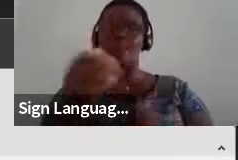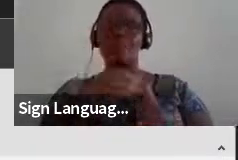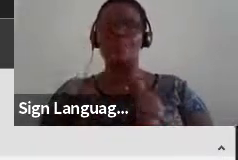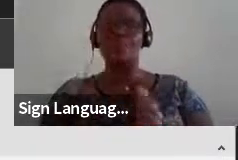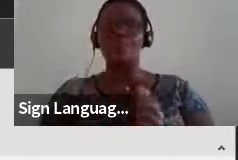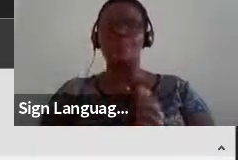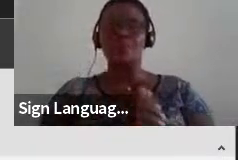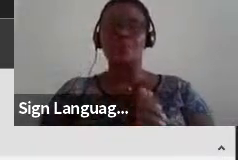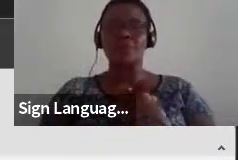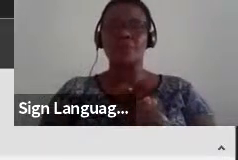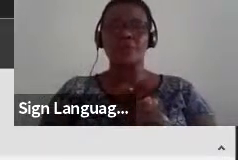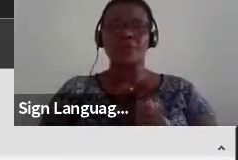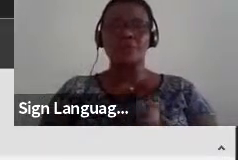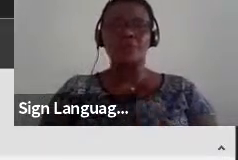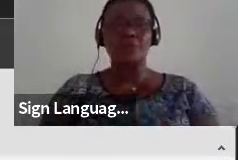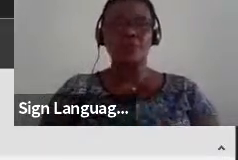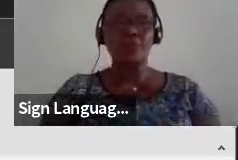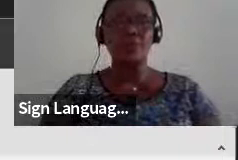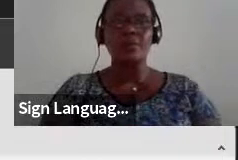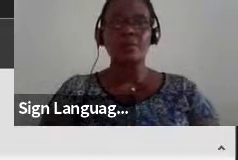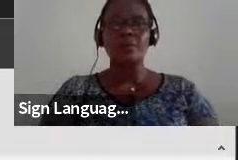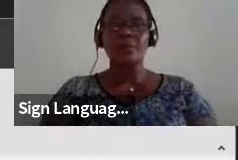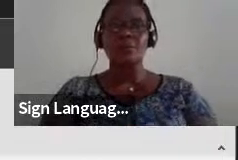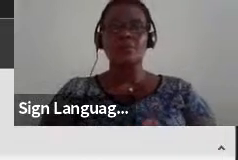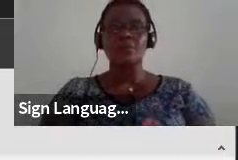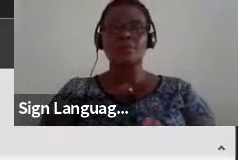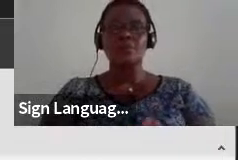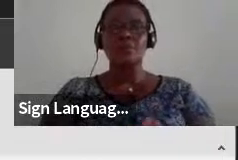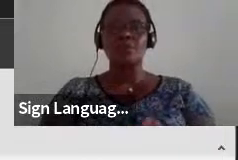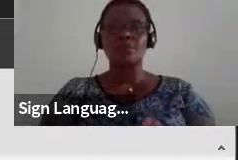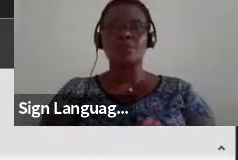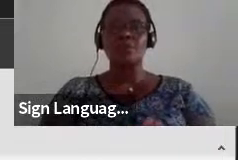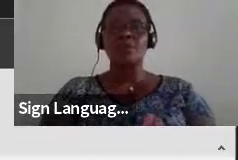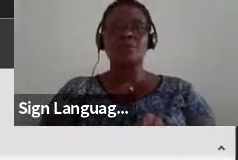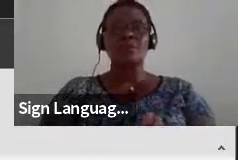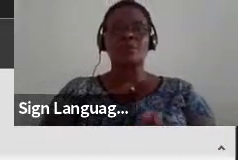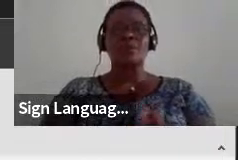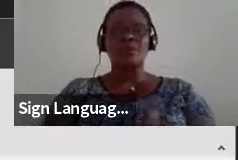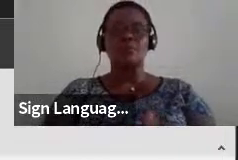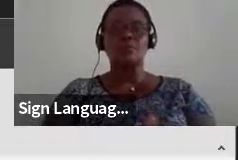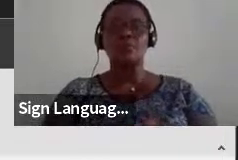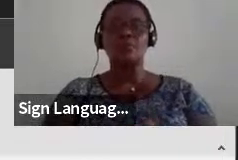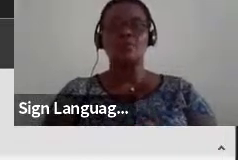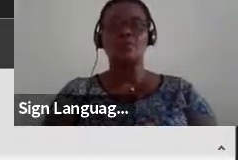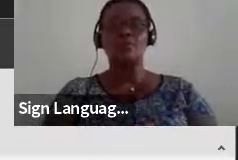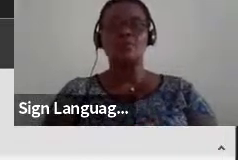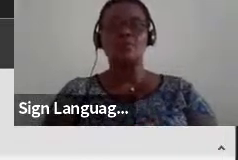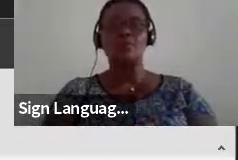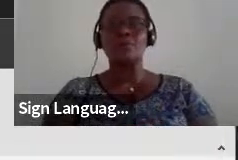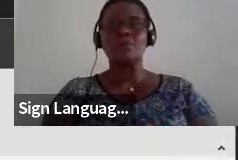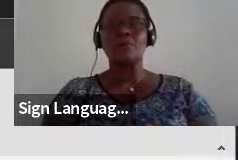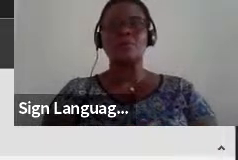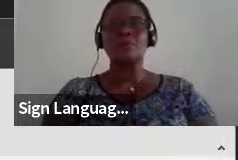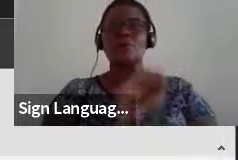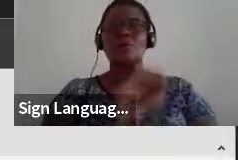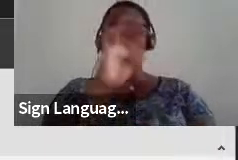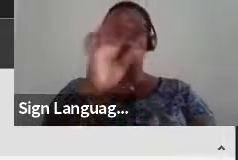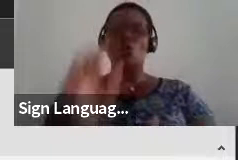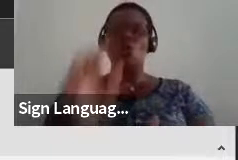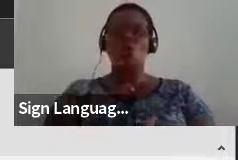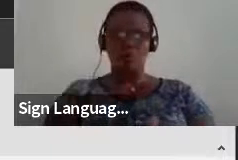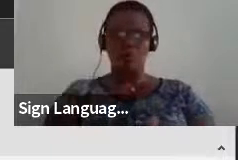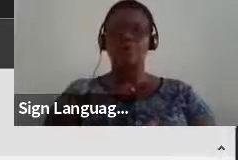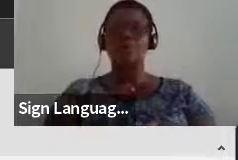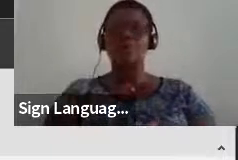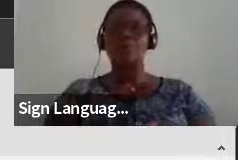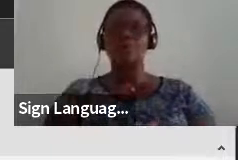that? Matters around firewalls, encryption, VPNs, virtual private networks. All those things are